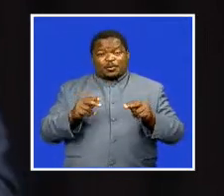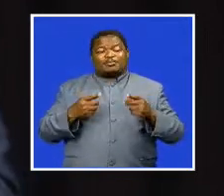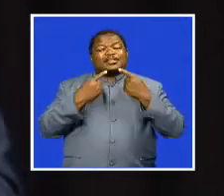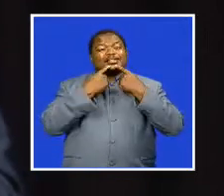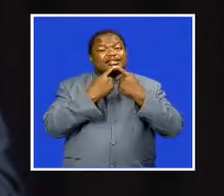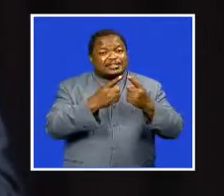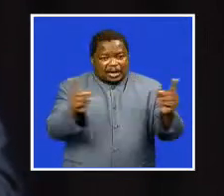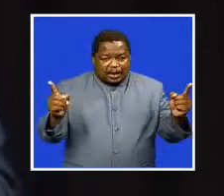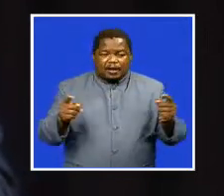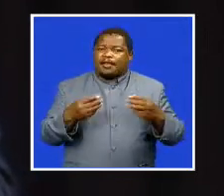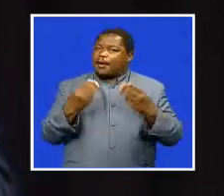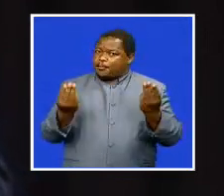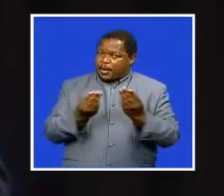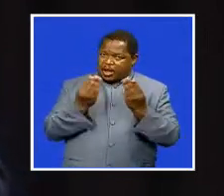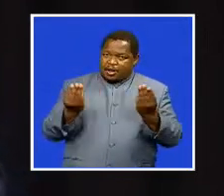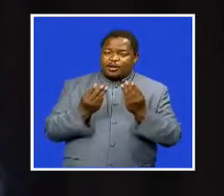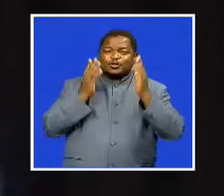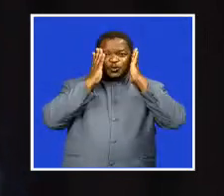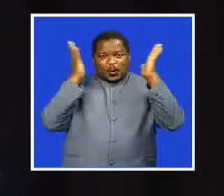lesha